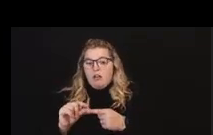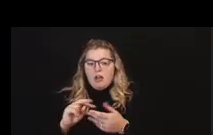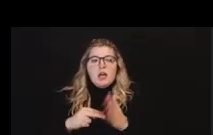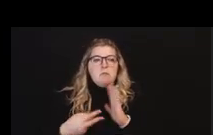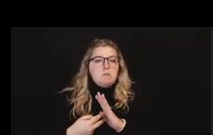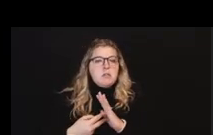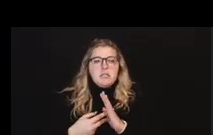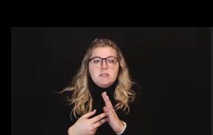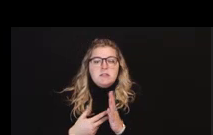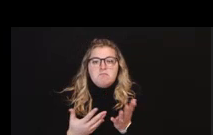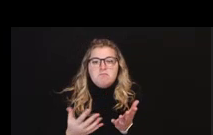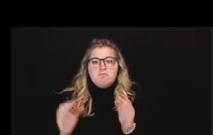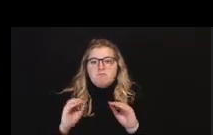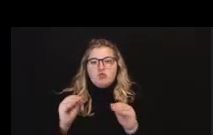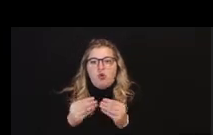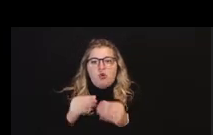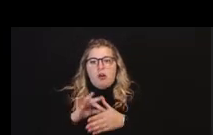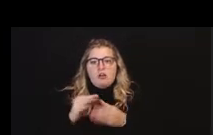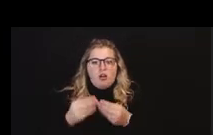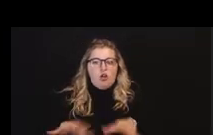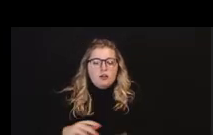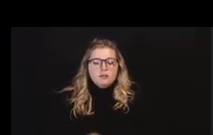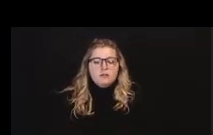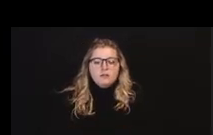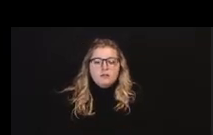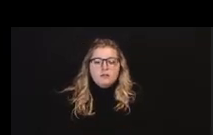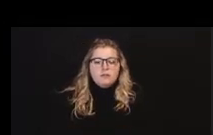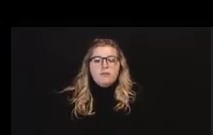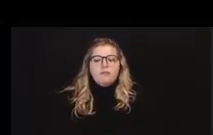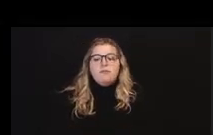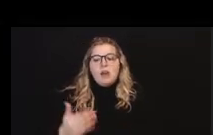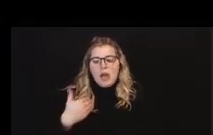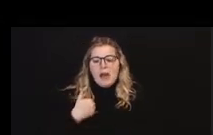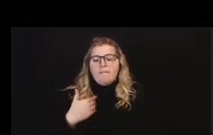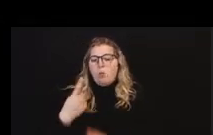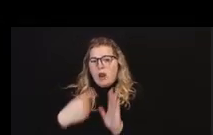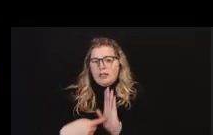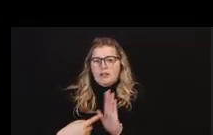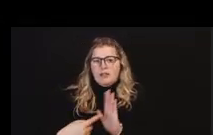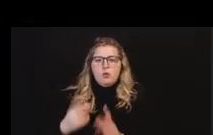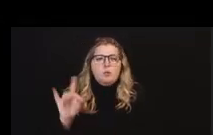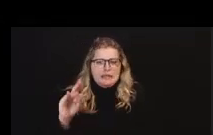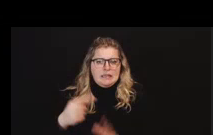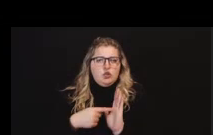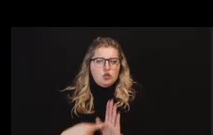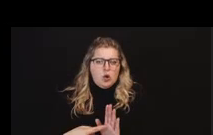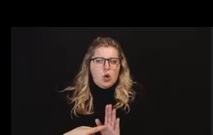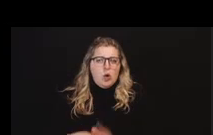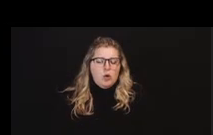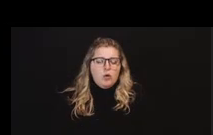of that, a little screenshot last time of a Wikipedia article where that had been applied.